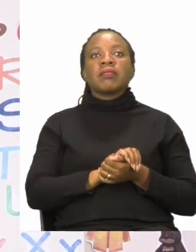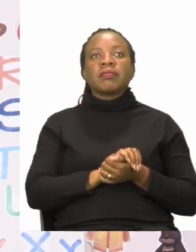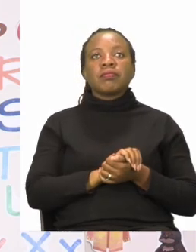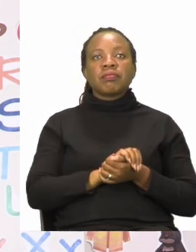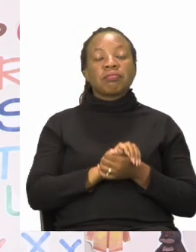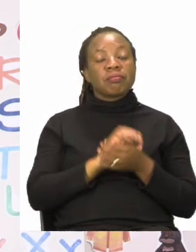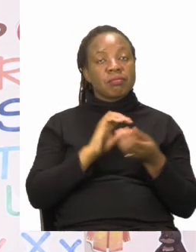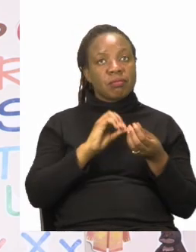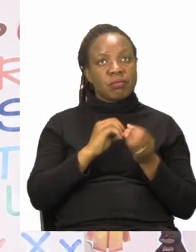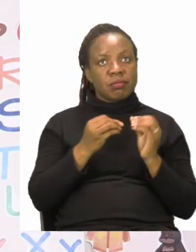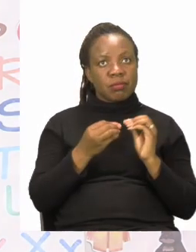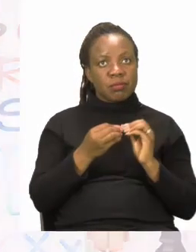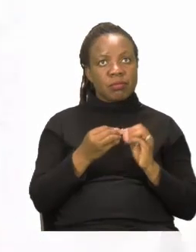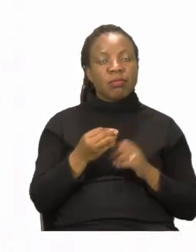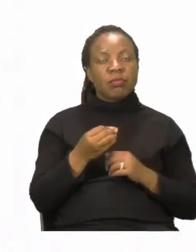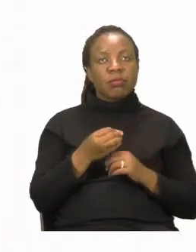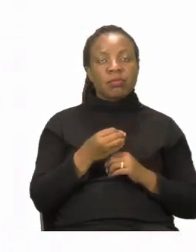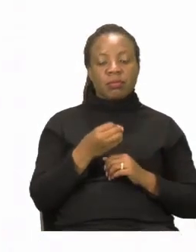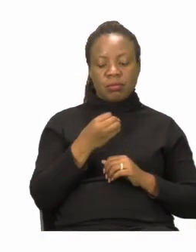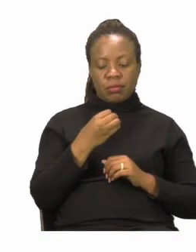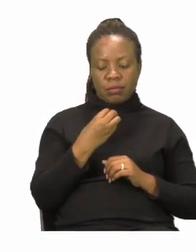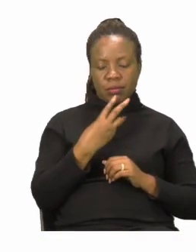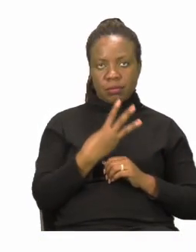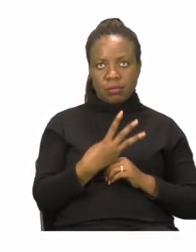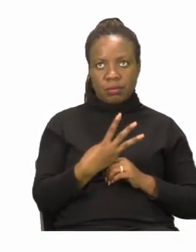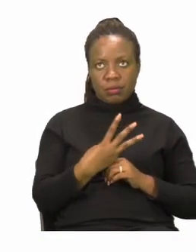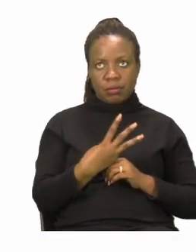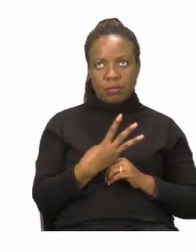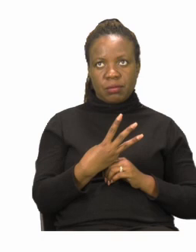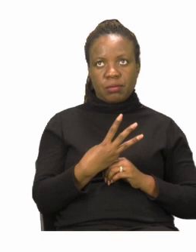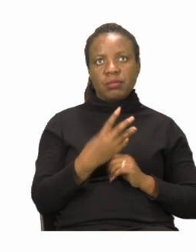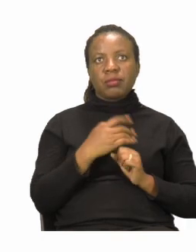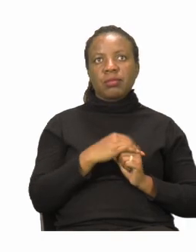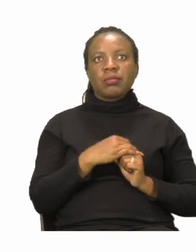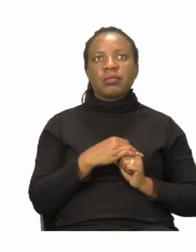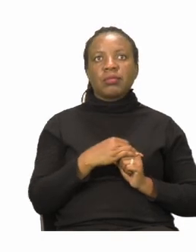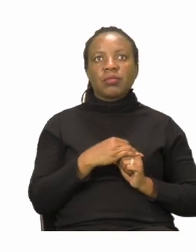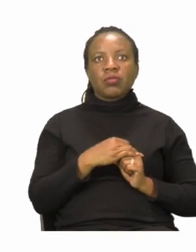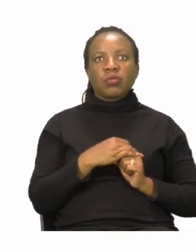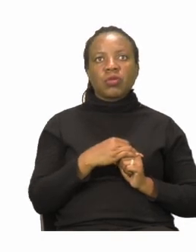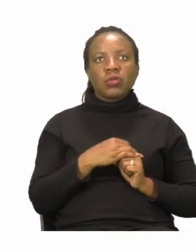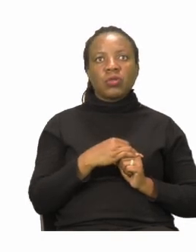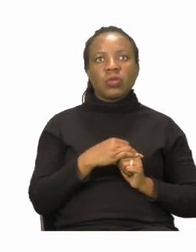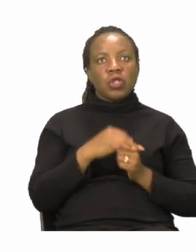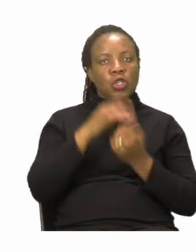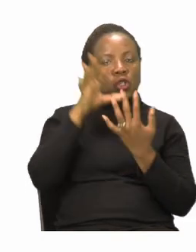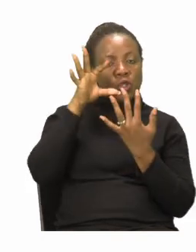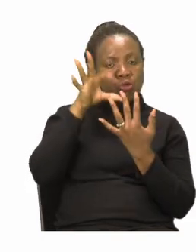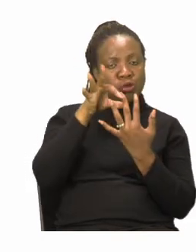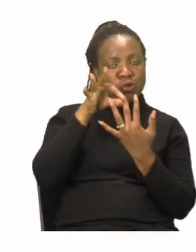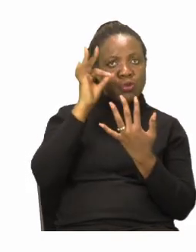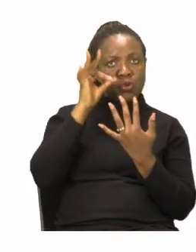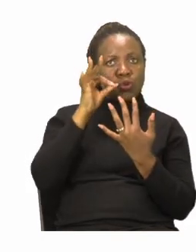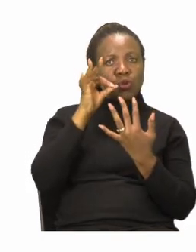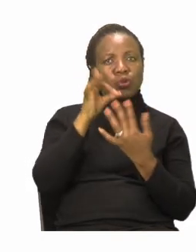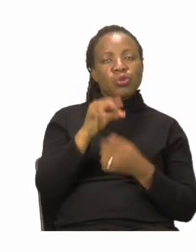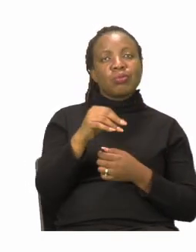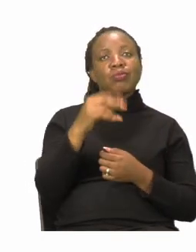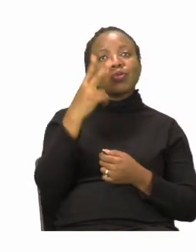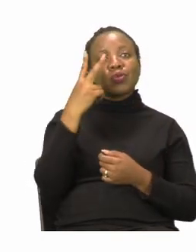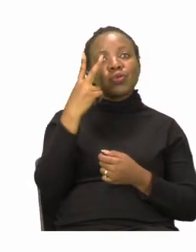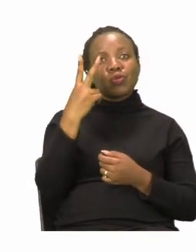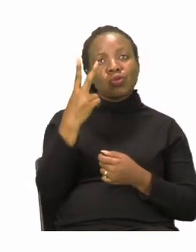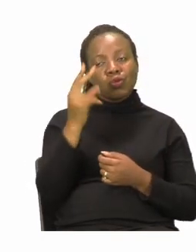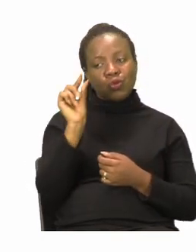3, on page 18, it says that you have to choose any 2 words